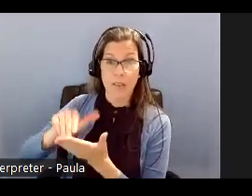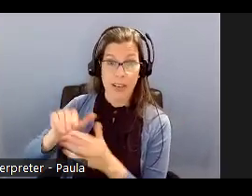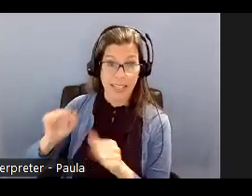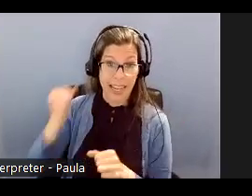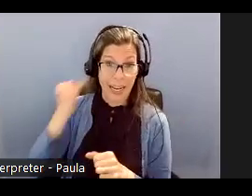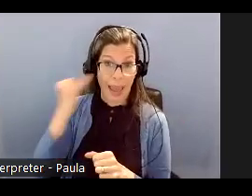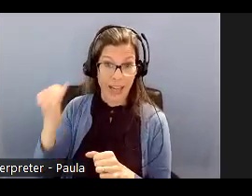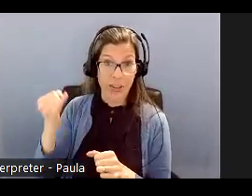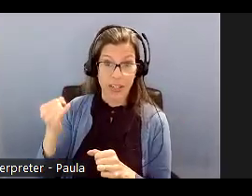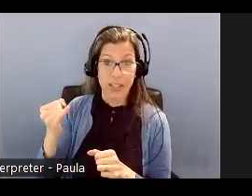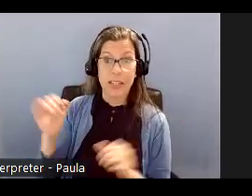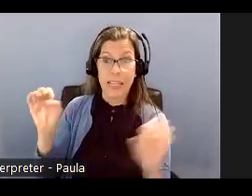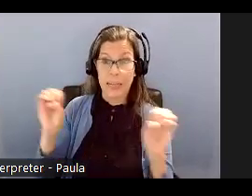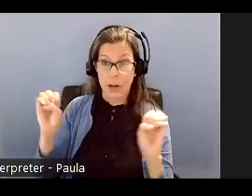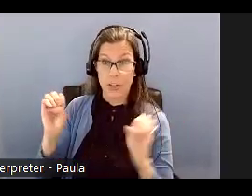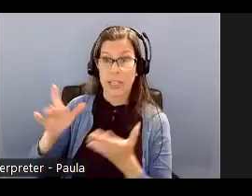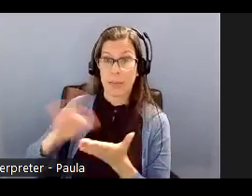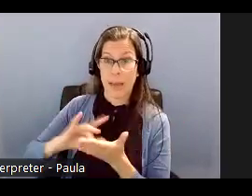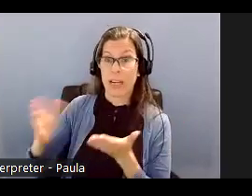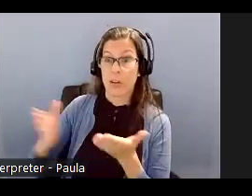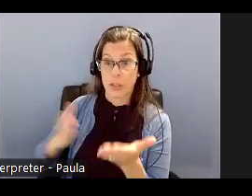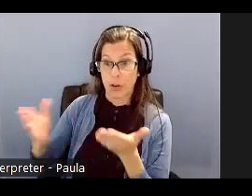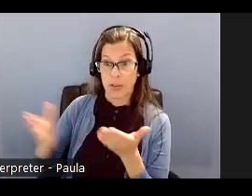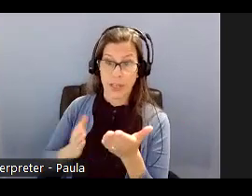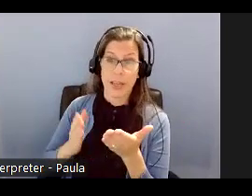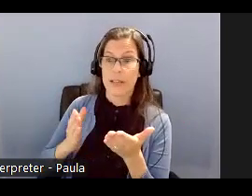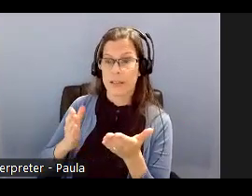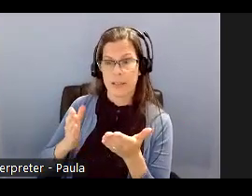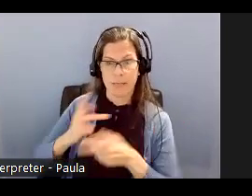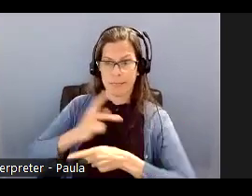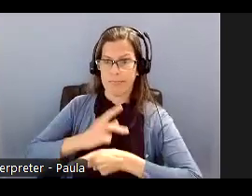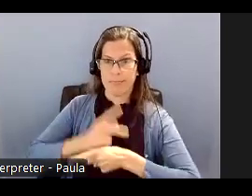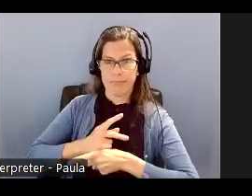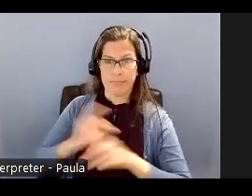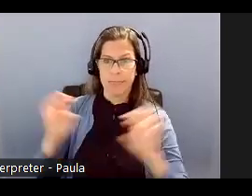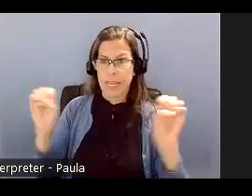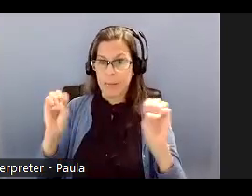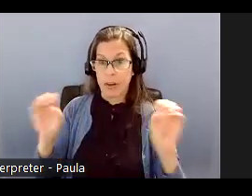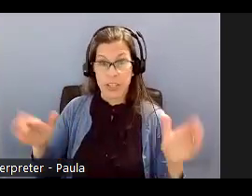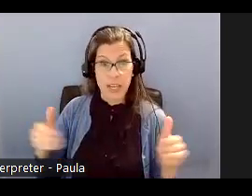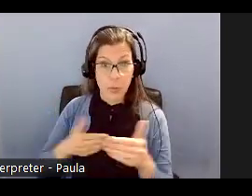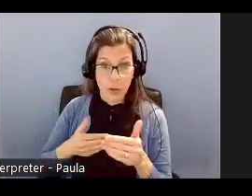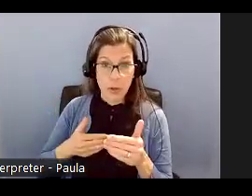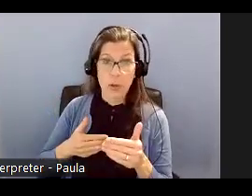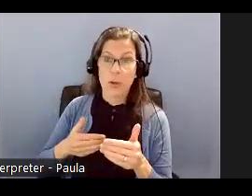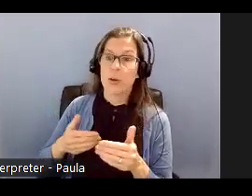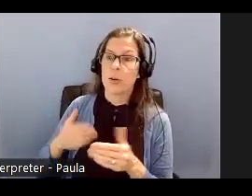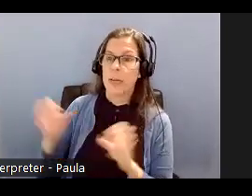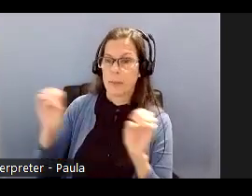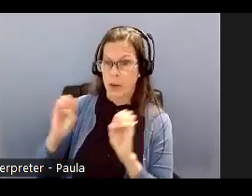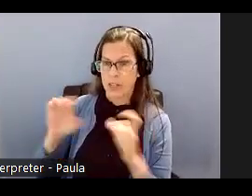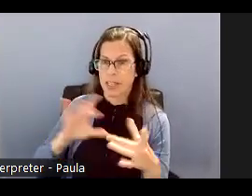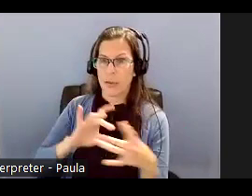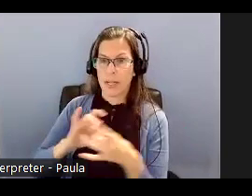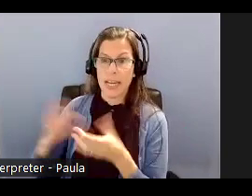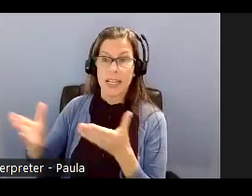imagine. Emergency medical services covers emergency room, emergency associated services,